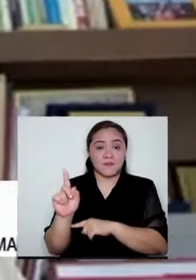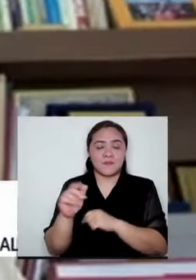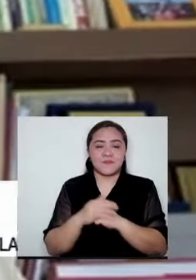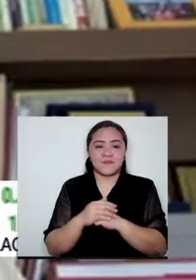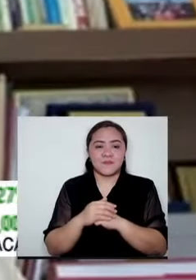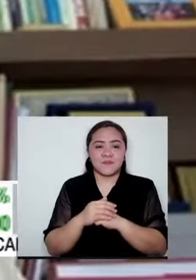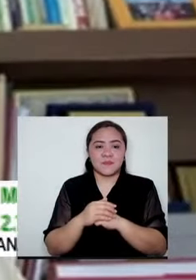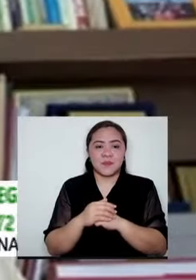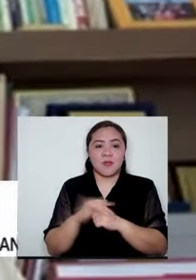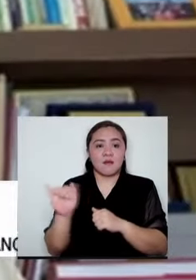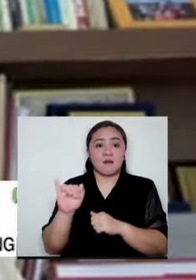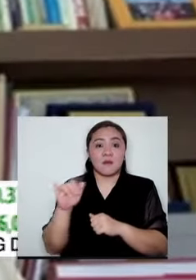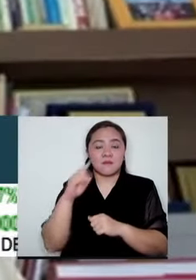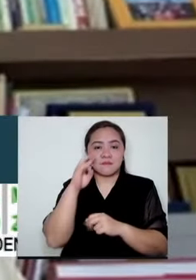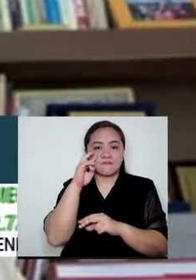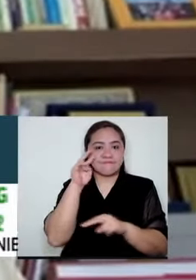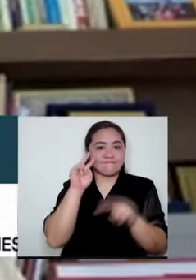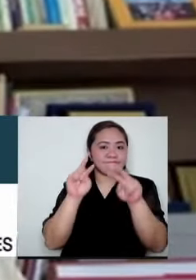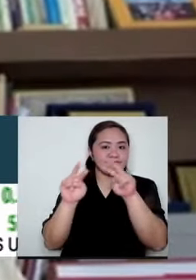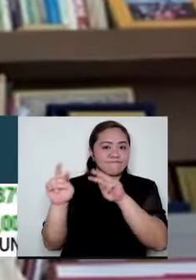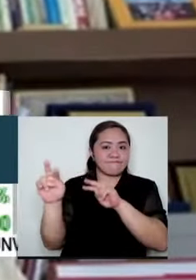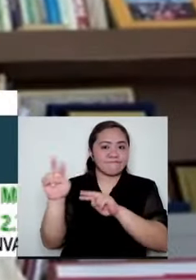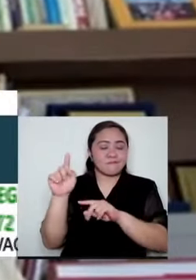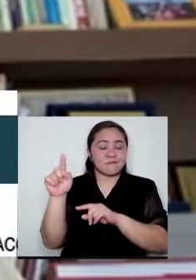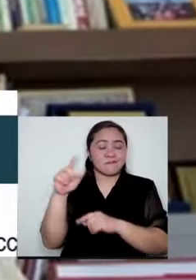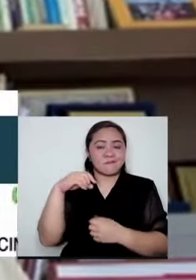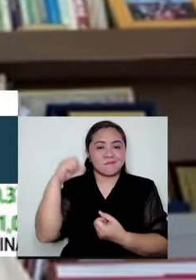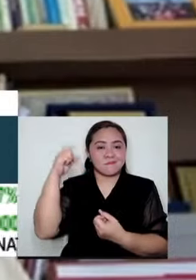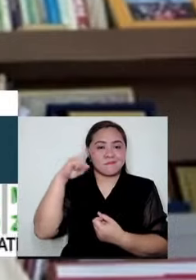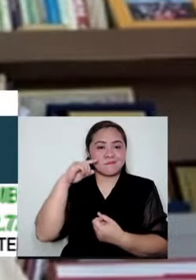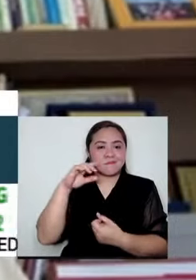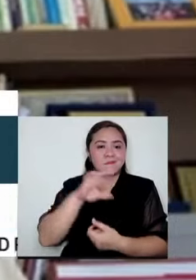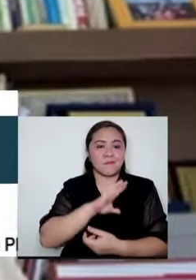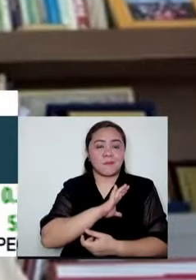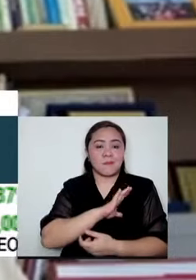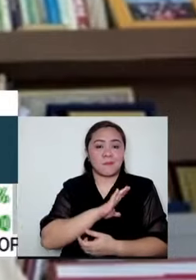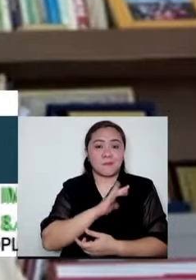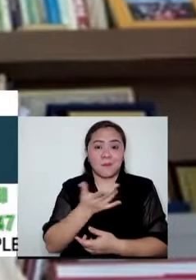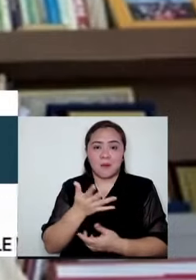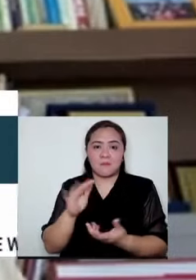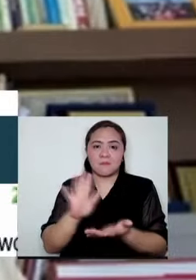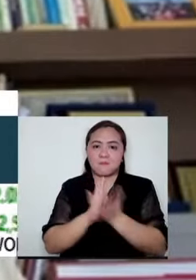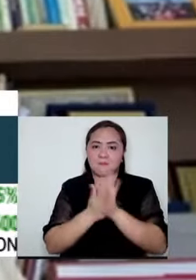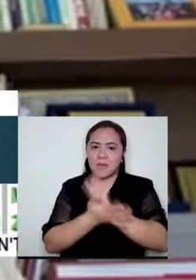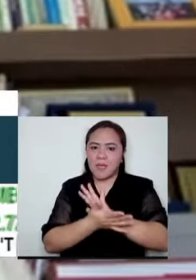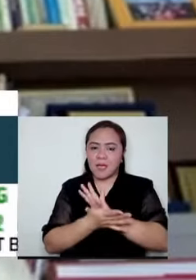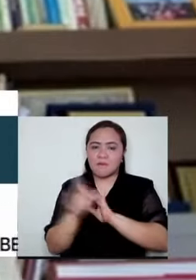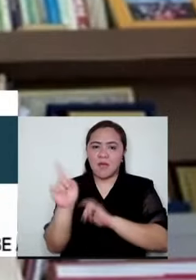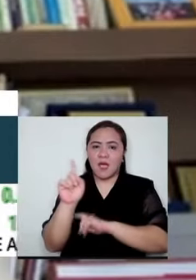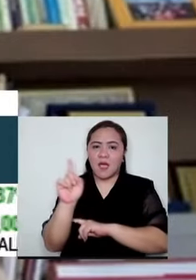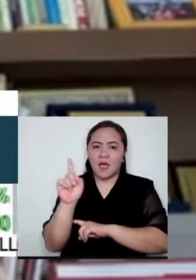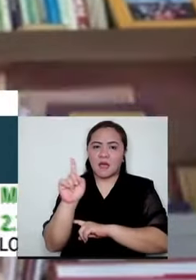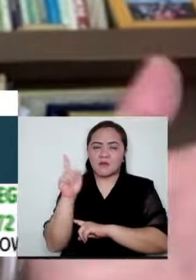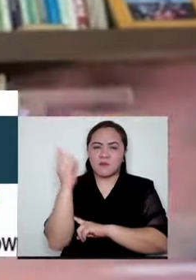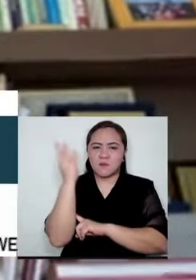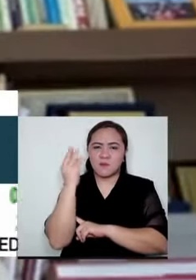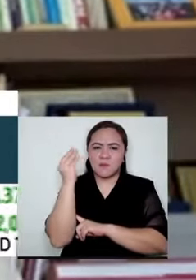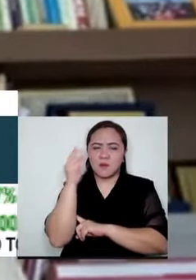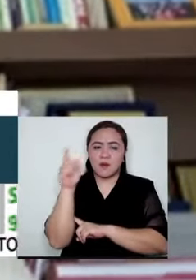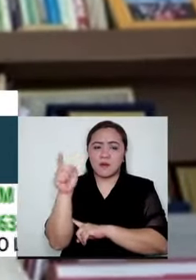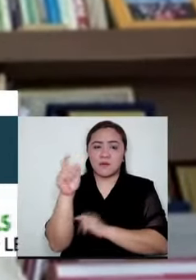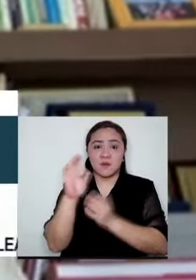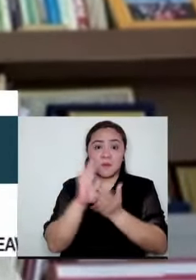as a reflection of the people's eagerness to be vaccinated, to be jabbed. So you're ruling out